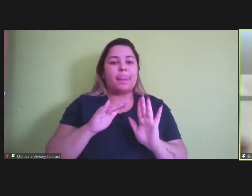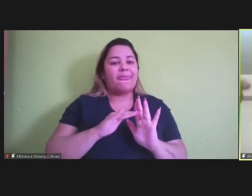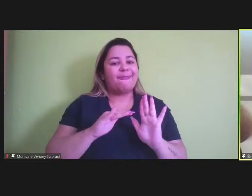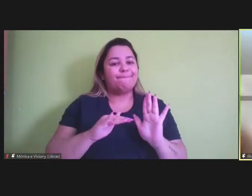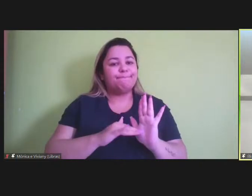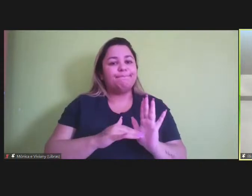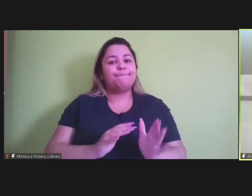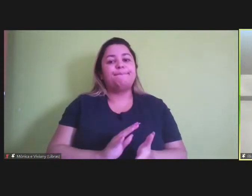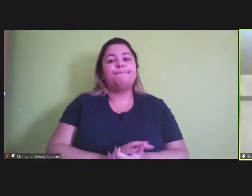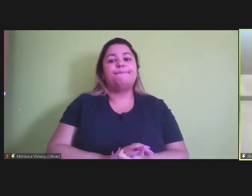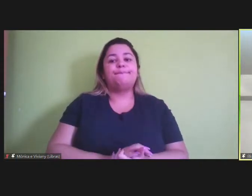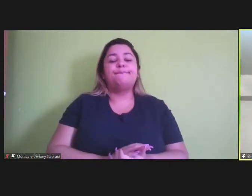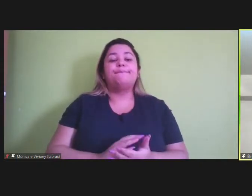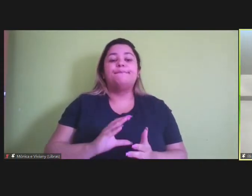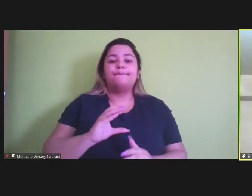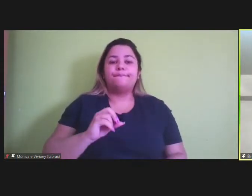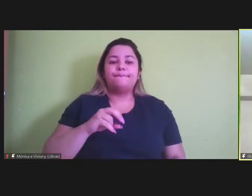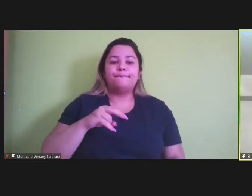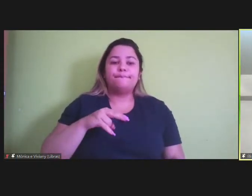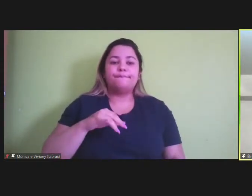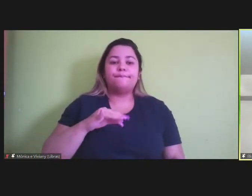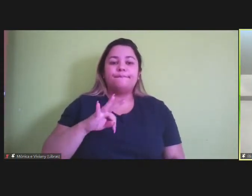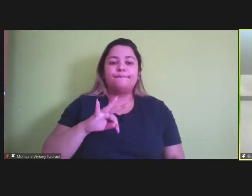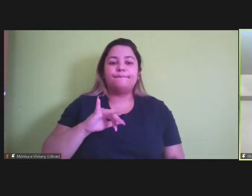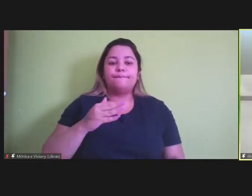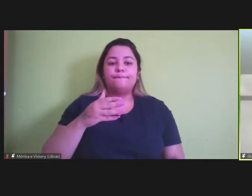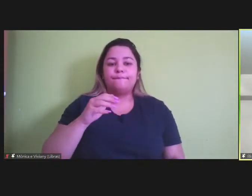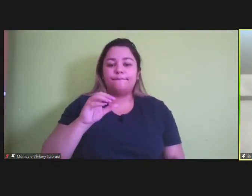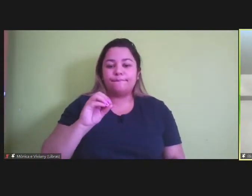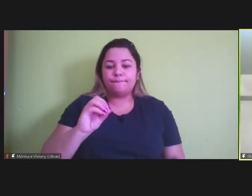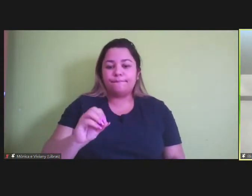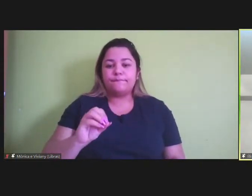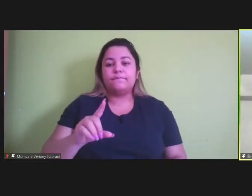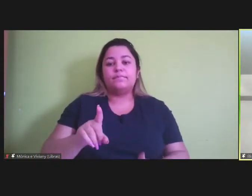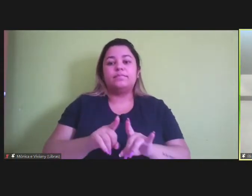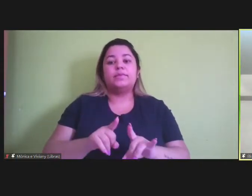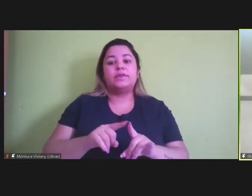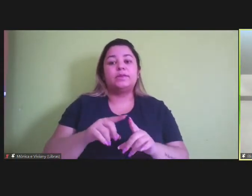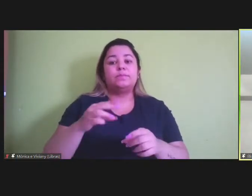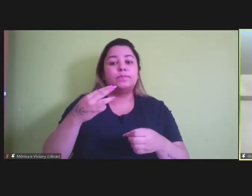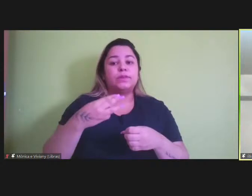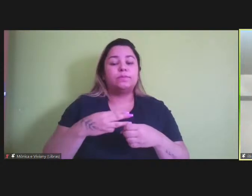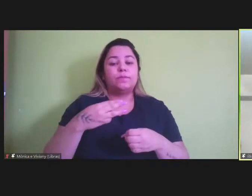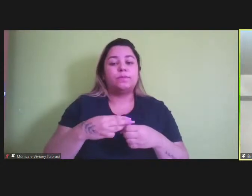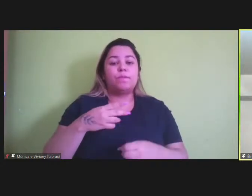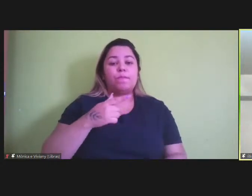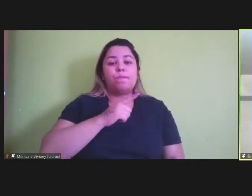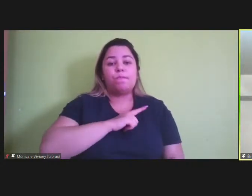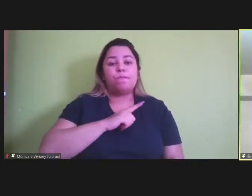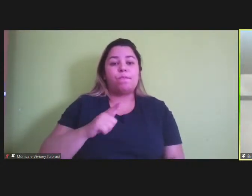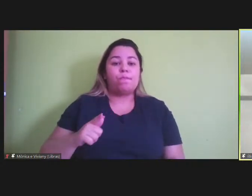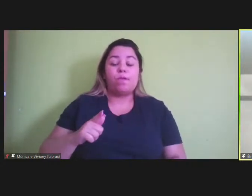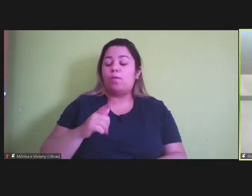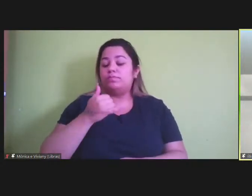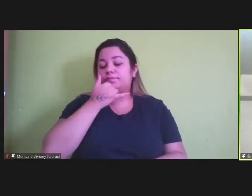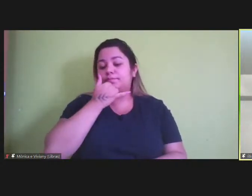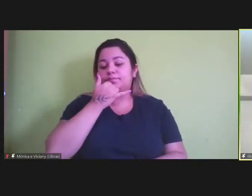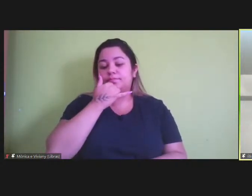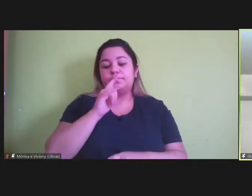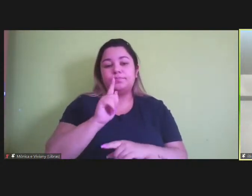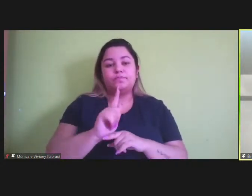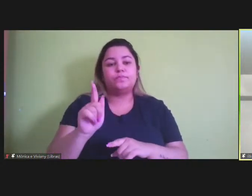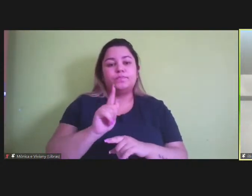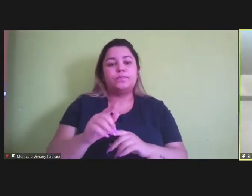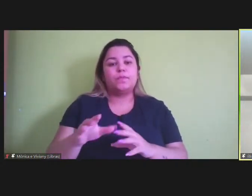of guidelines for dietitians, its construction should have the participation in the municipal SUS, in the management, in